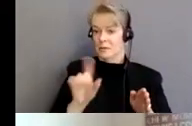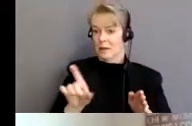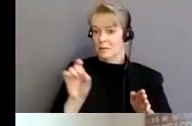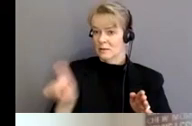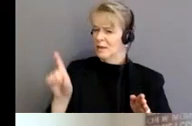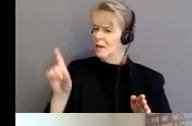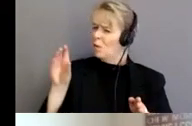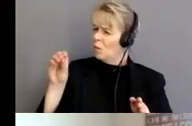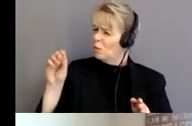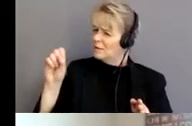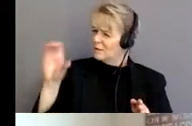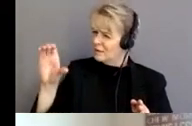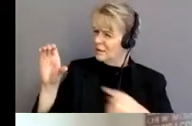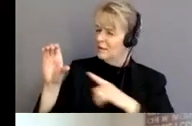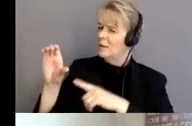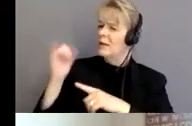OSC.